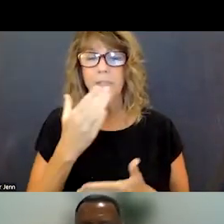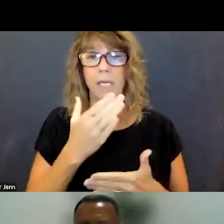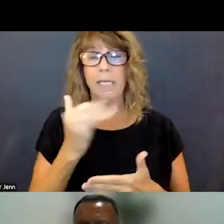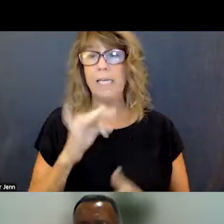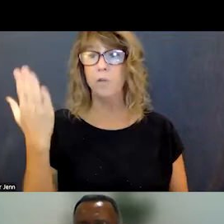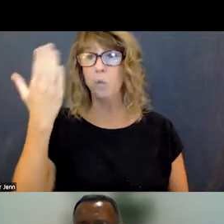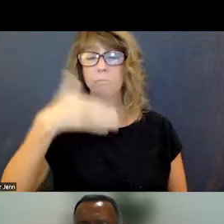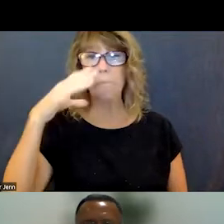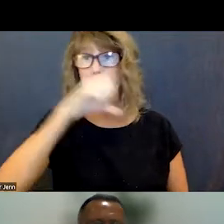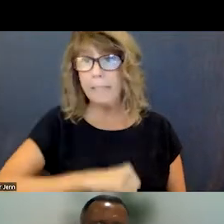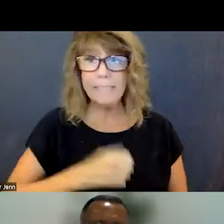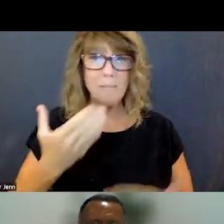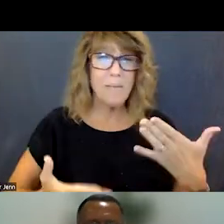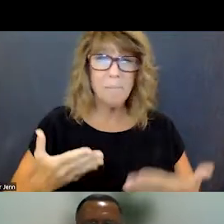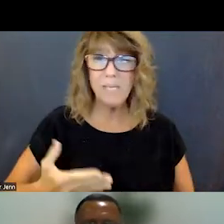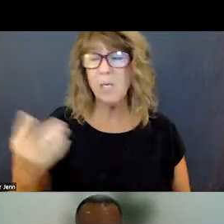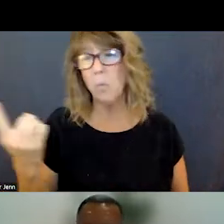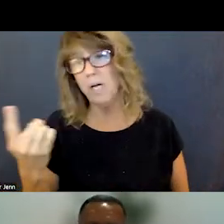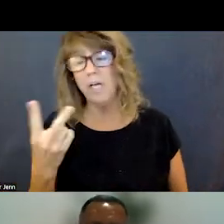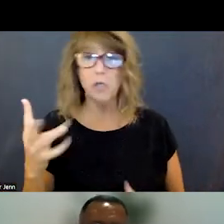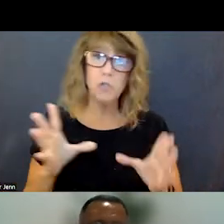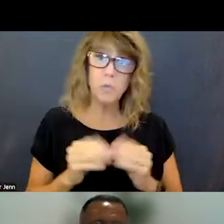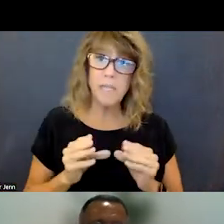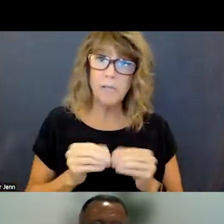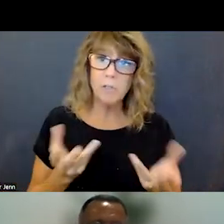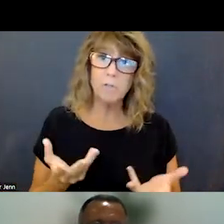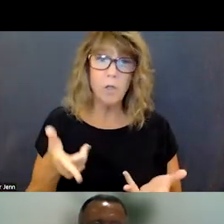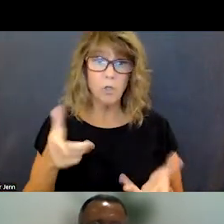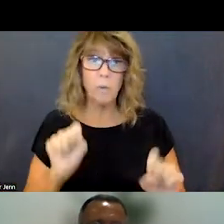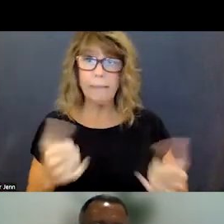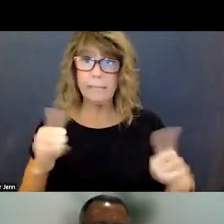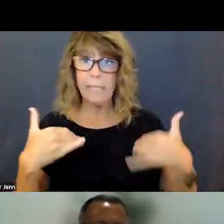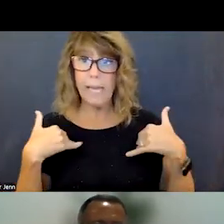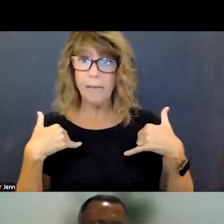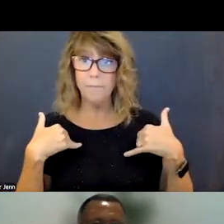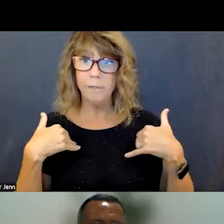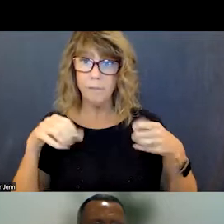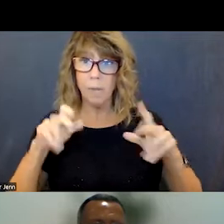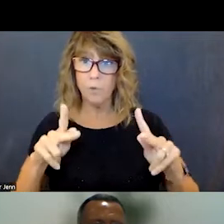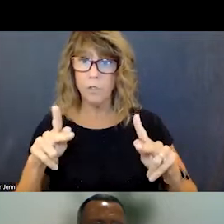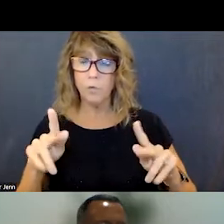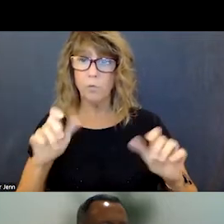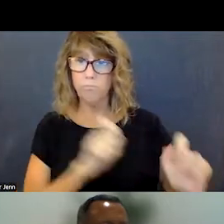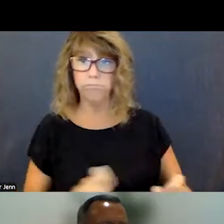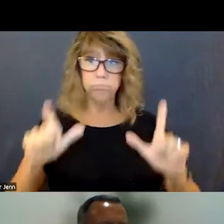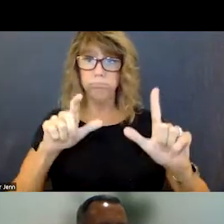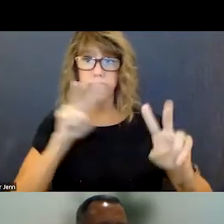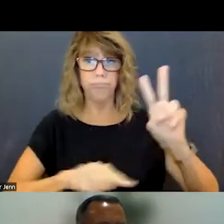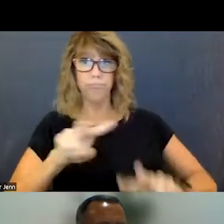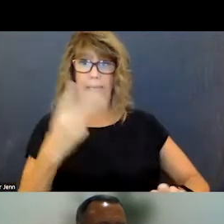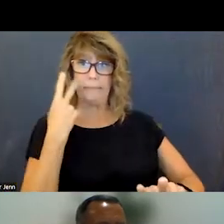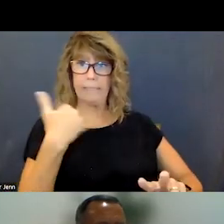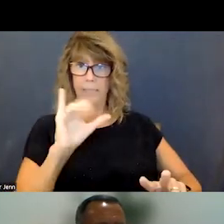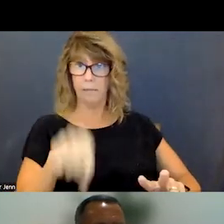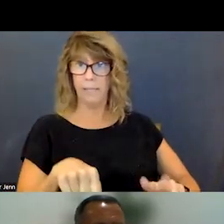to miss maybe 1 or 2 of the sessions, you'll have an opportunity to go back and take a look at it going forward. And next slide,